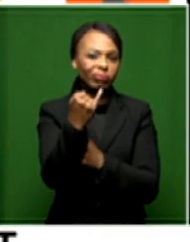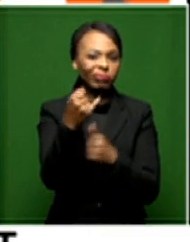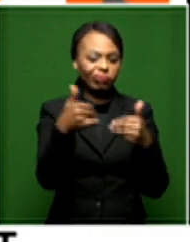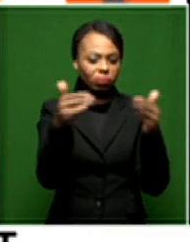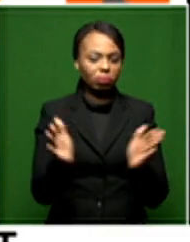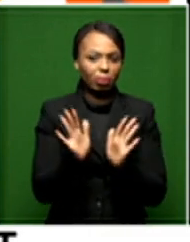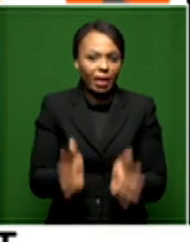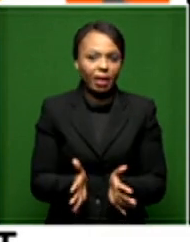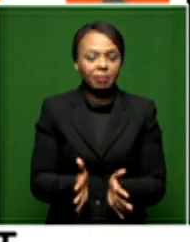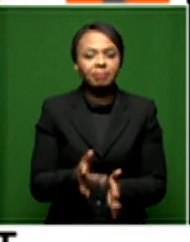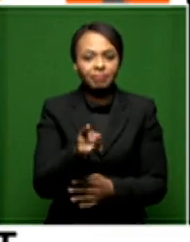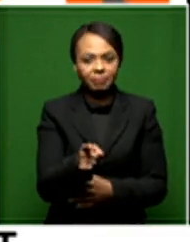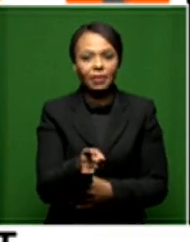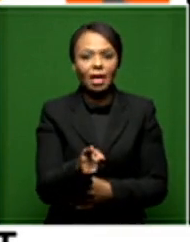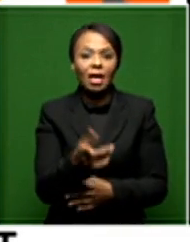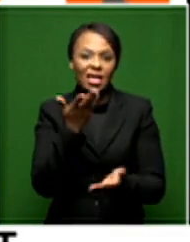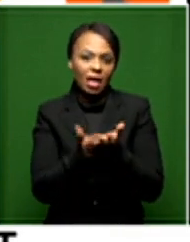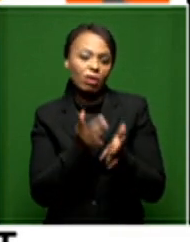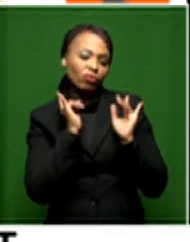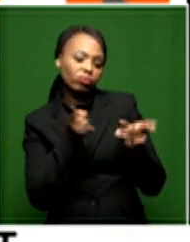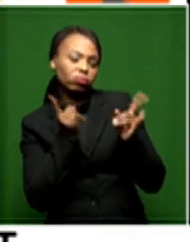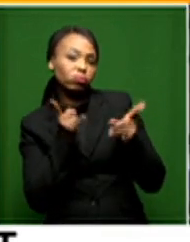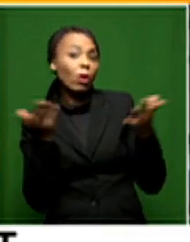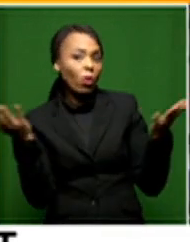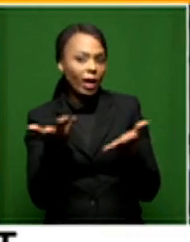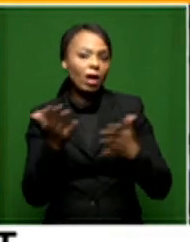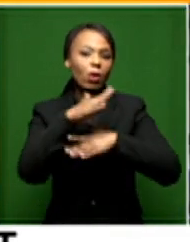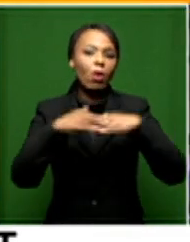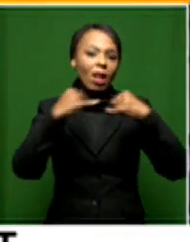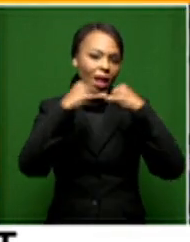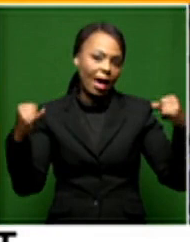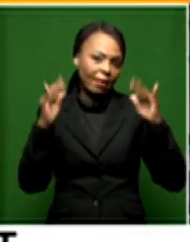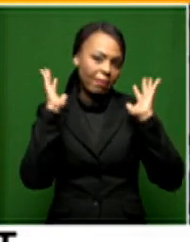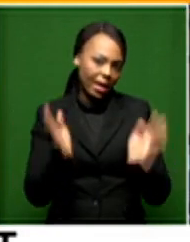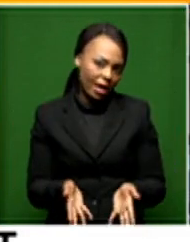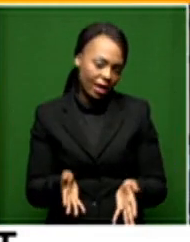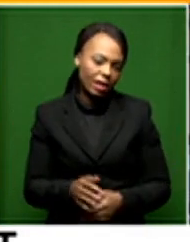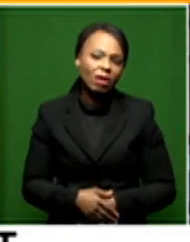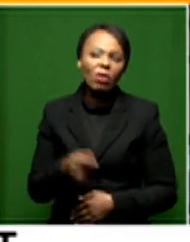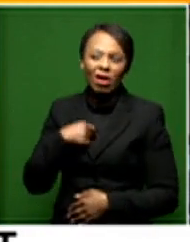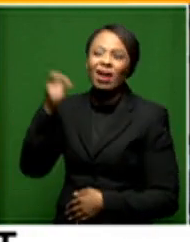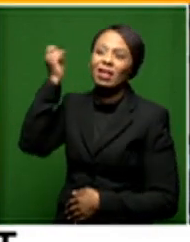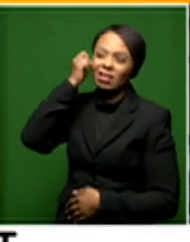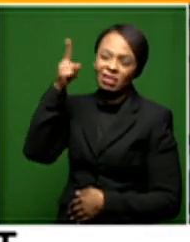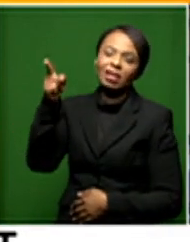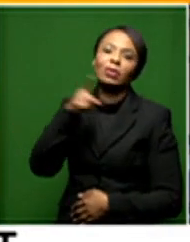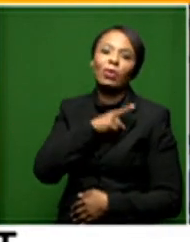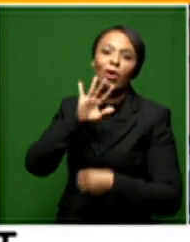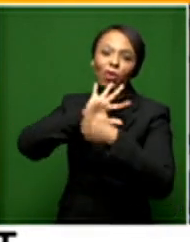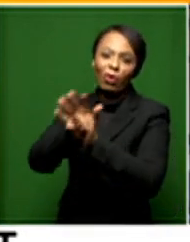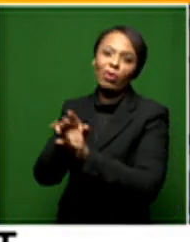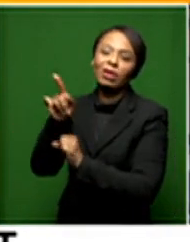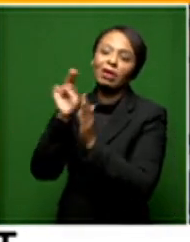and full of fun to be watched online. And I understand this year, because of the COVID-19 limitations, you're limited to only